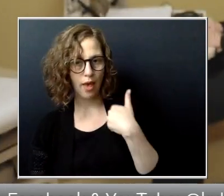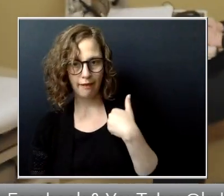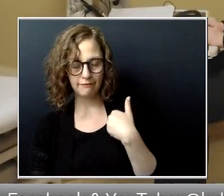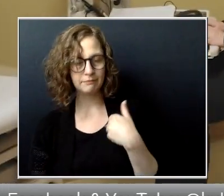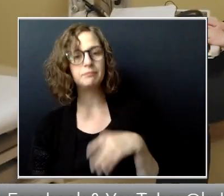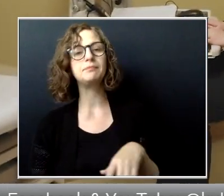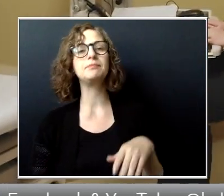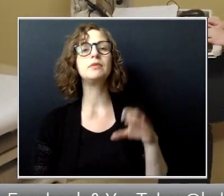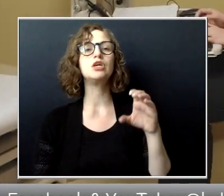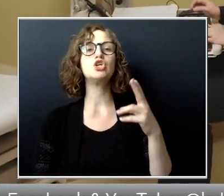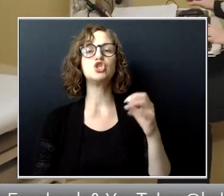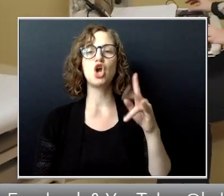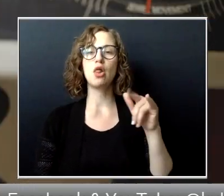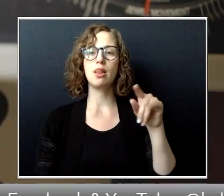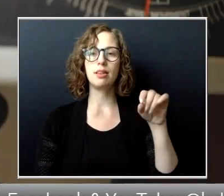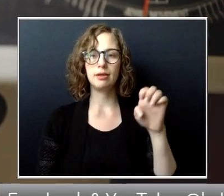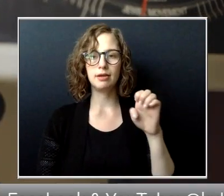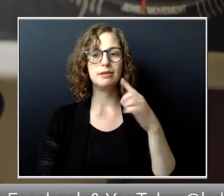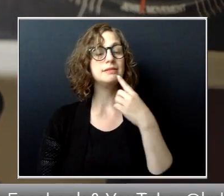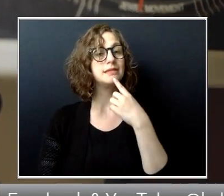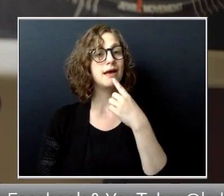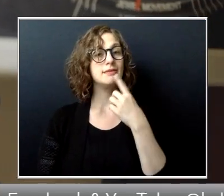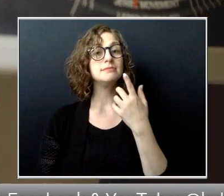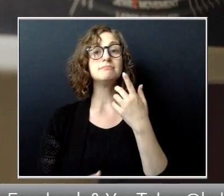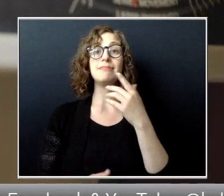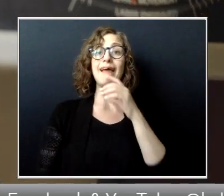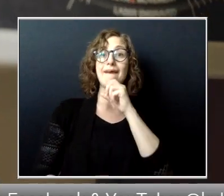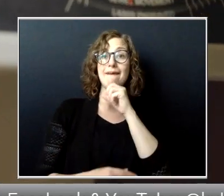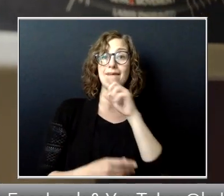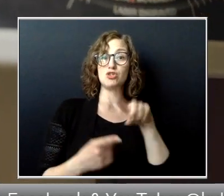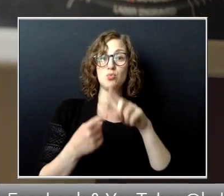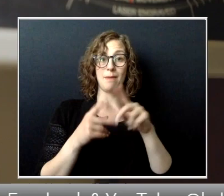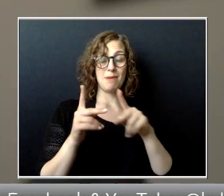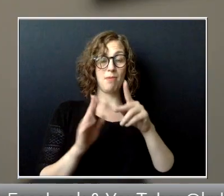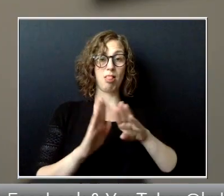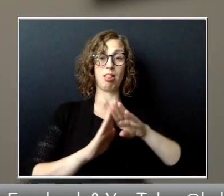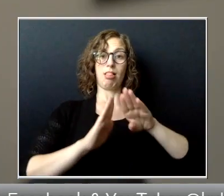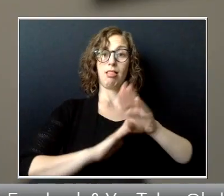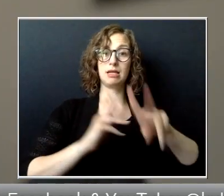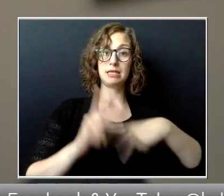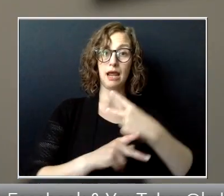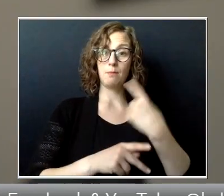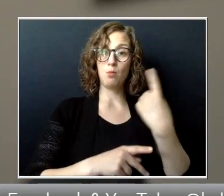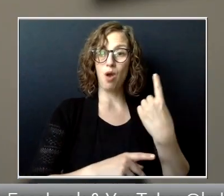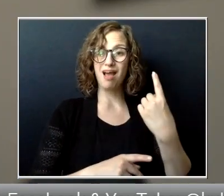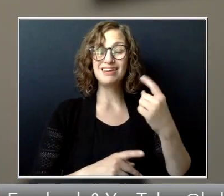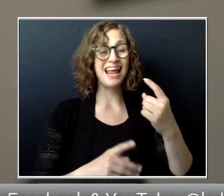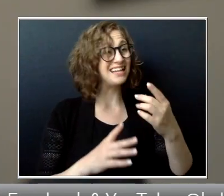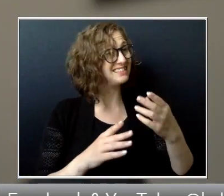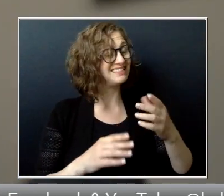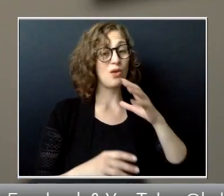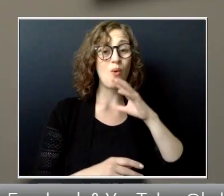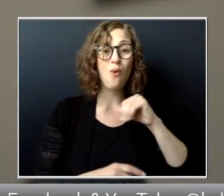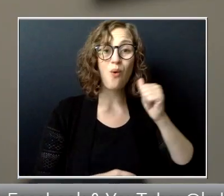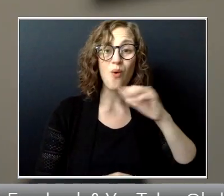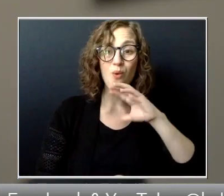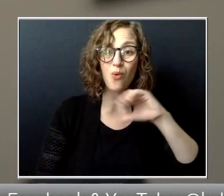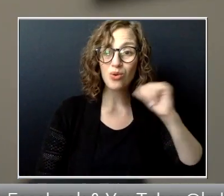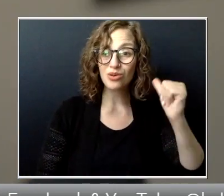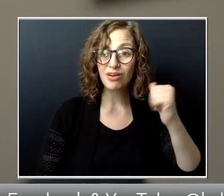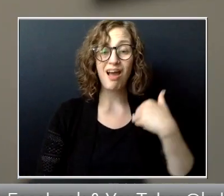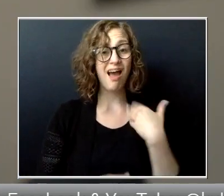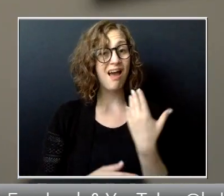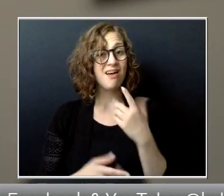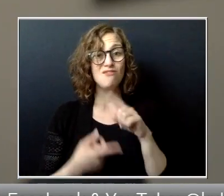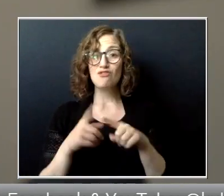people develop type 1 diabetes is getting older. I personally have friends and patients who have been diagnosed with type 1 diabetes